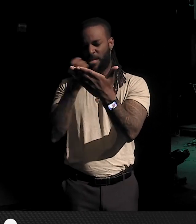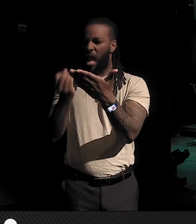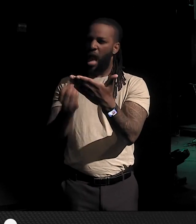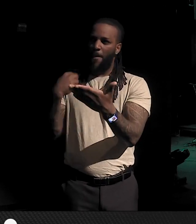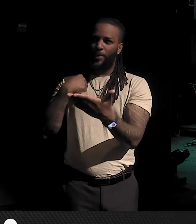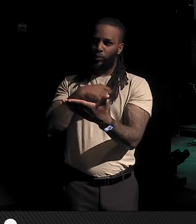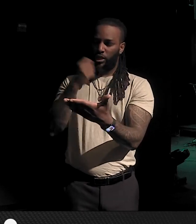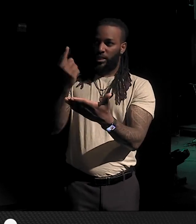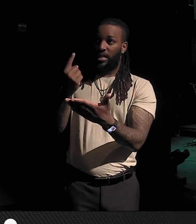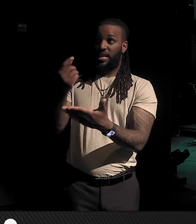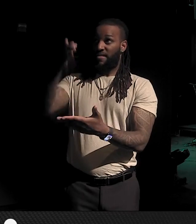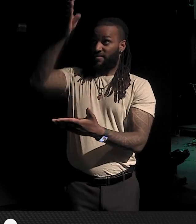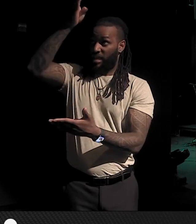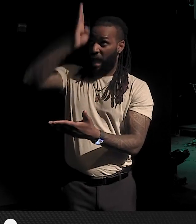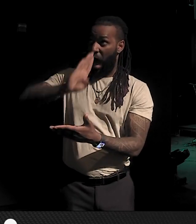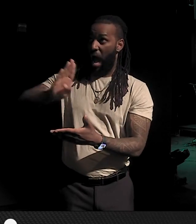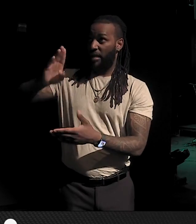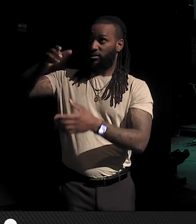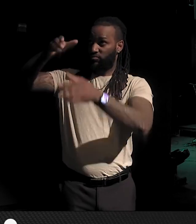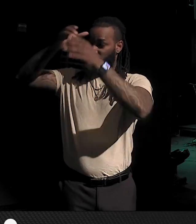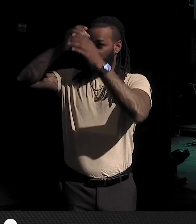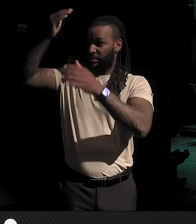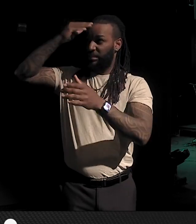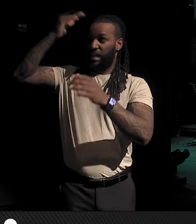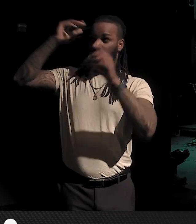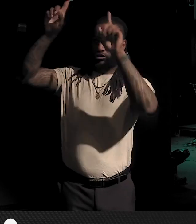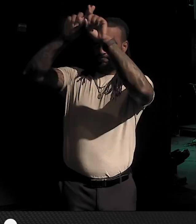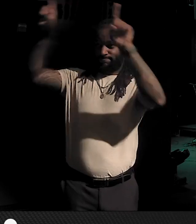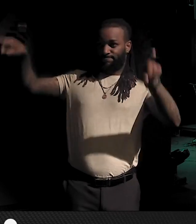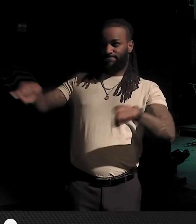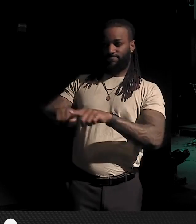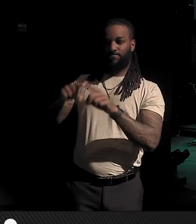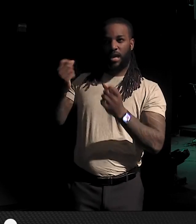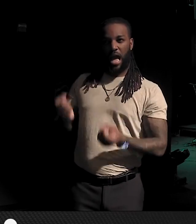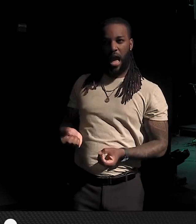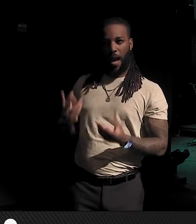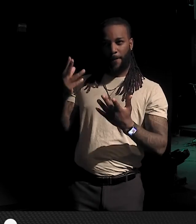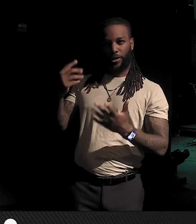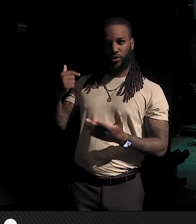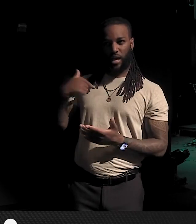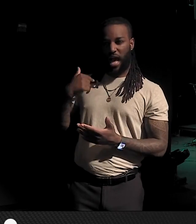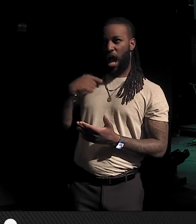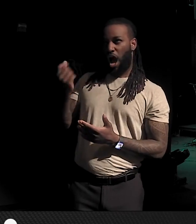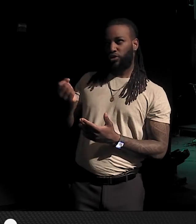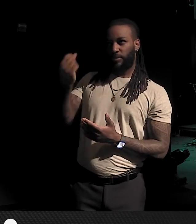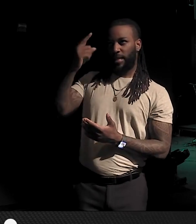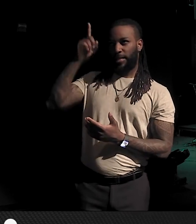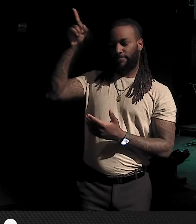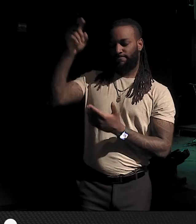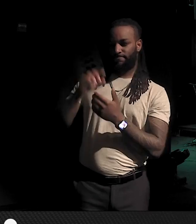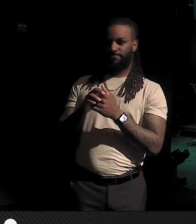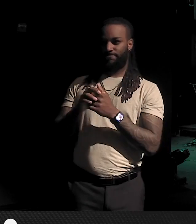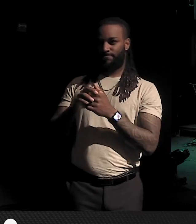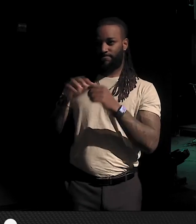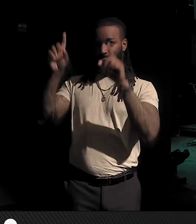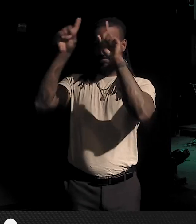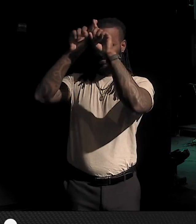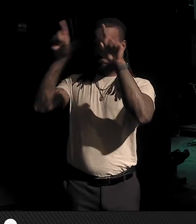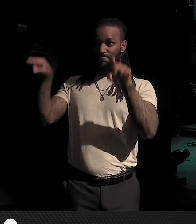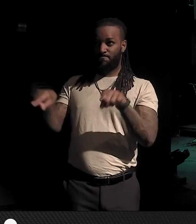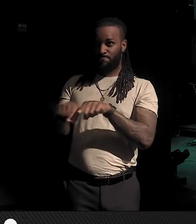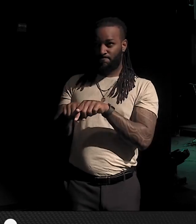God, what we know about the Word, what we have had, what we understand and could explain about this Word. He's like,